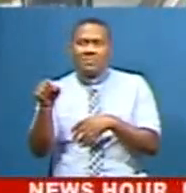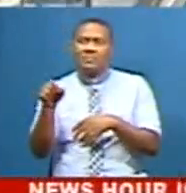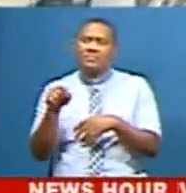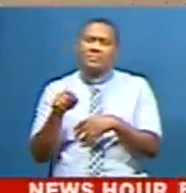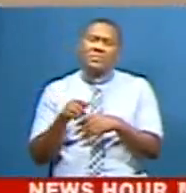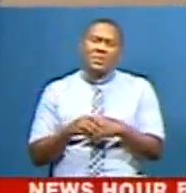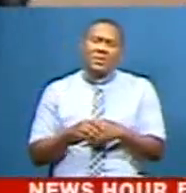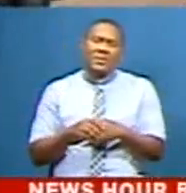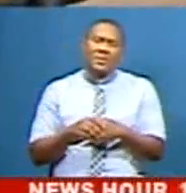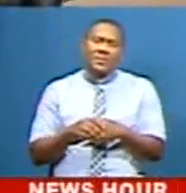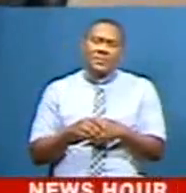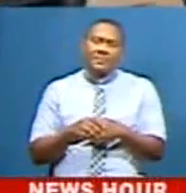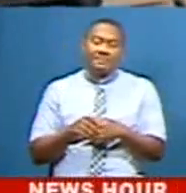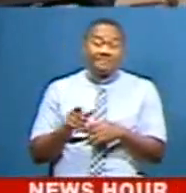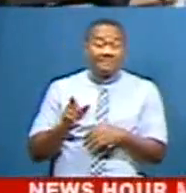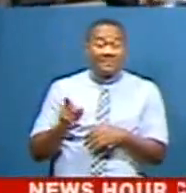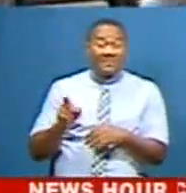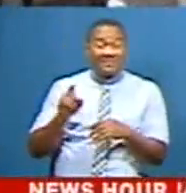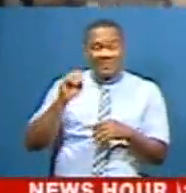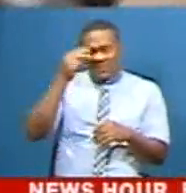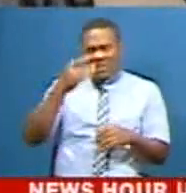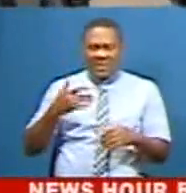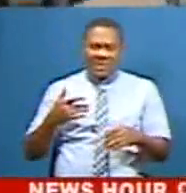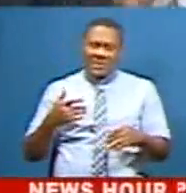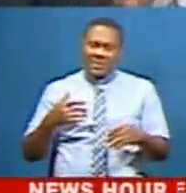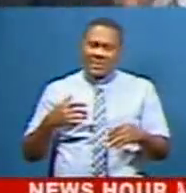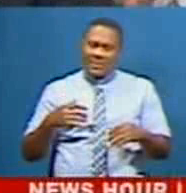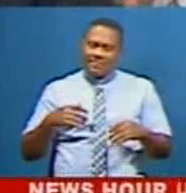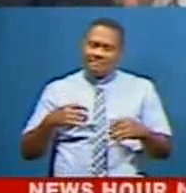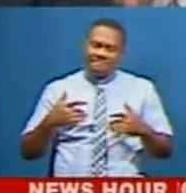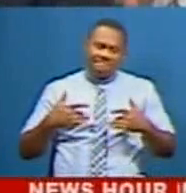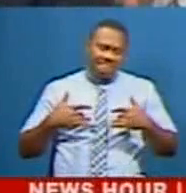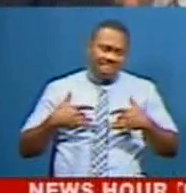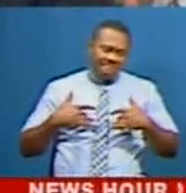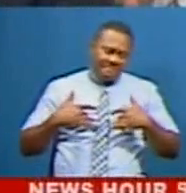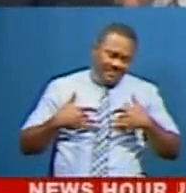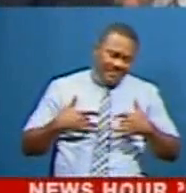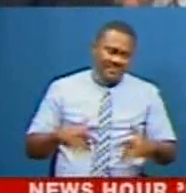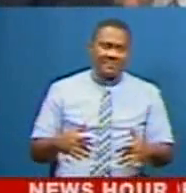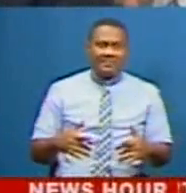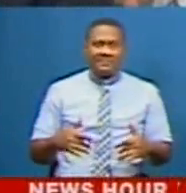expressed disappointment that the project was abandoned.